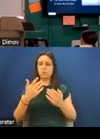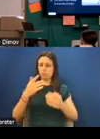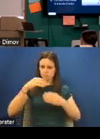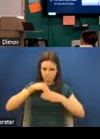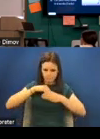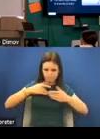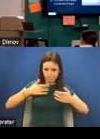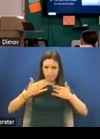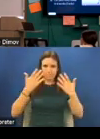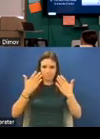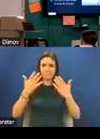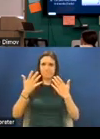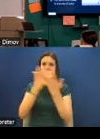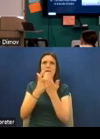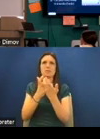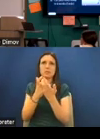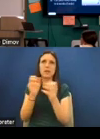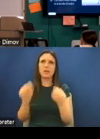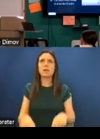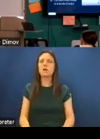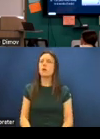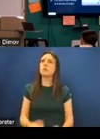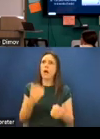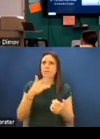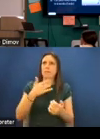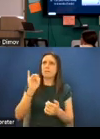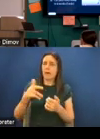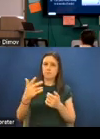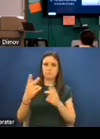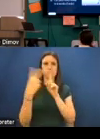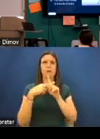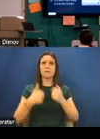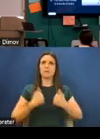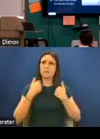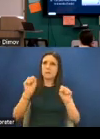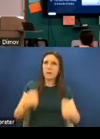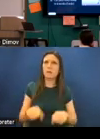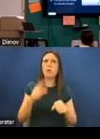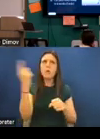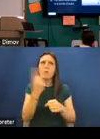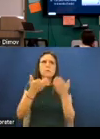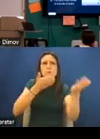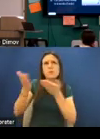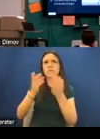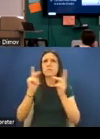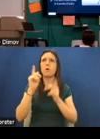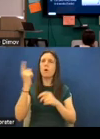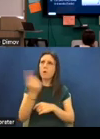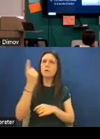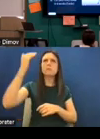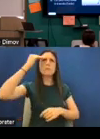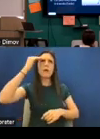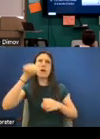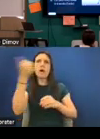thought that's so good just for life, just always be learning from other people and serving them, and then and being aware of other